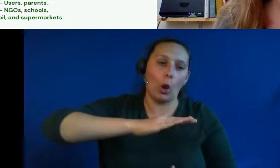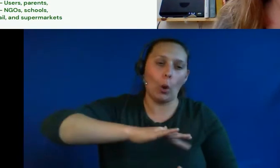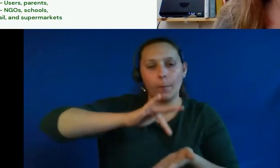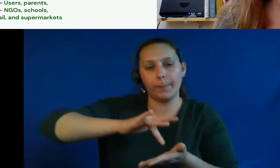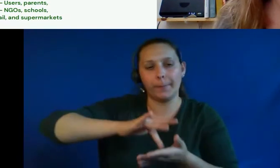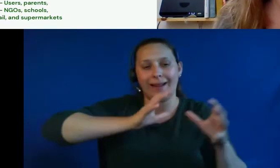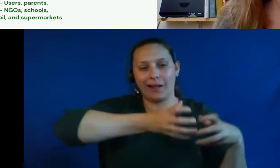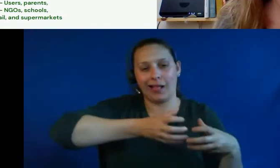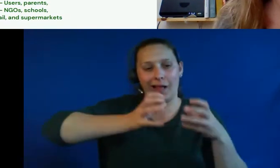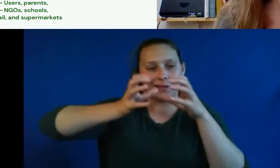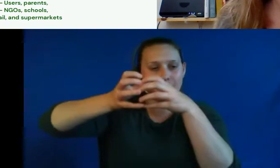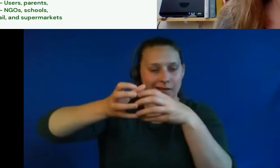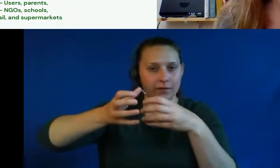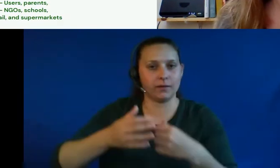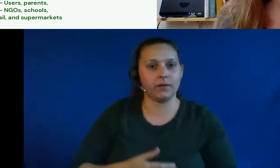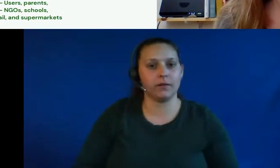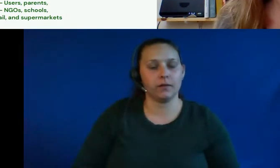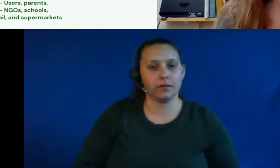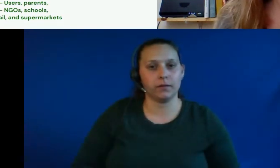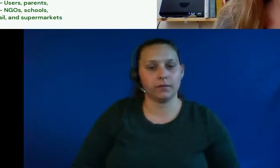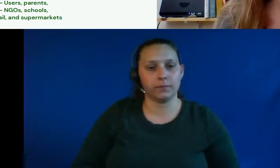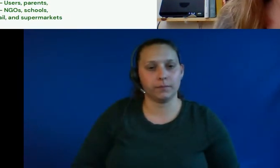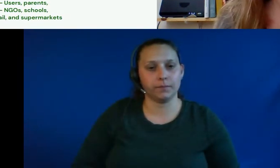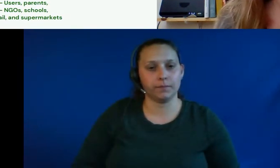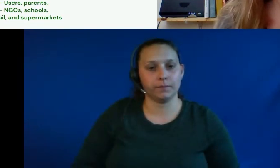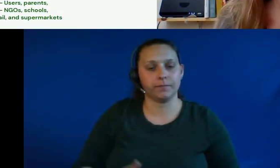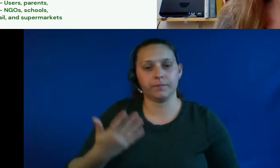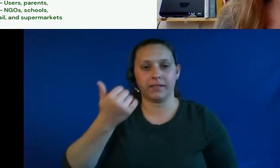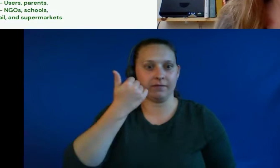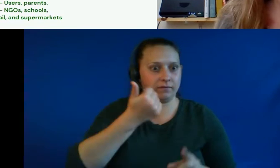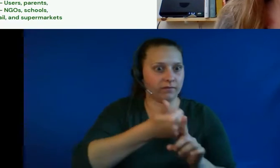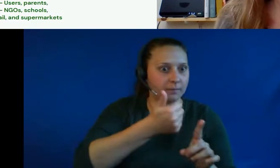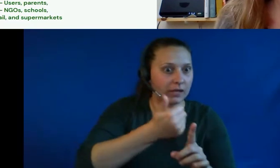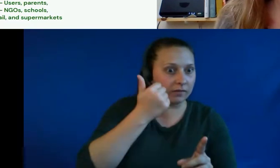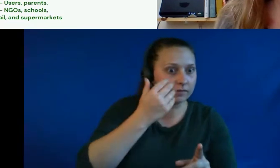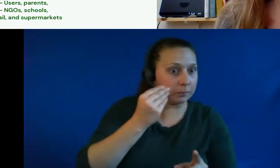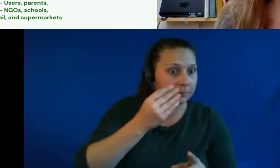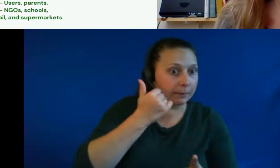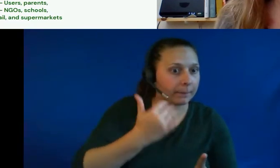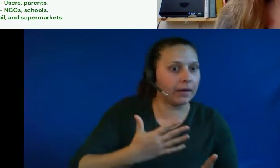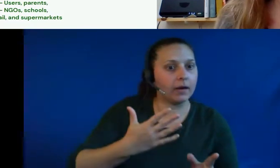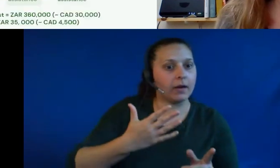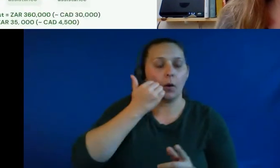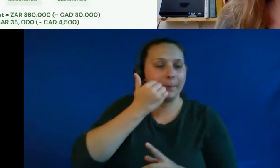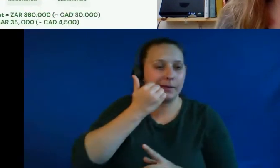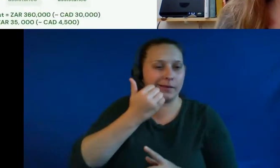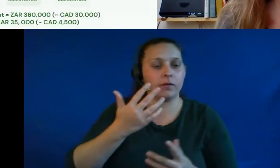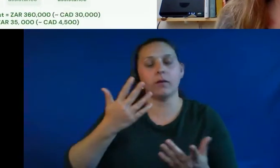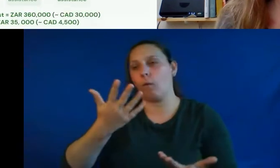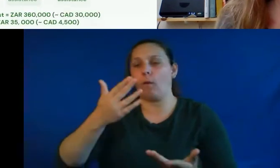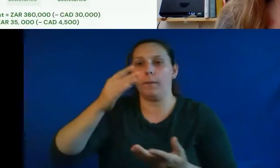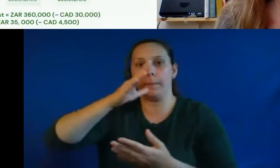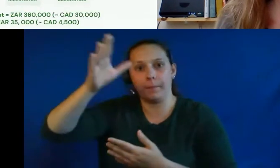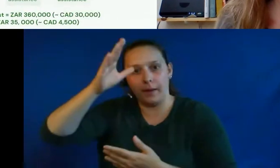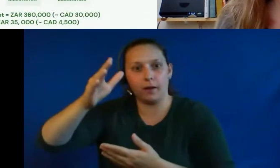Them being customers being from menstruators themselves, parents, or even schools. Next slide, please. We